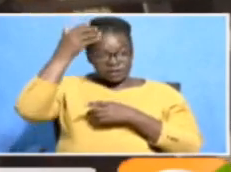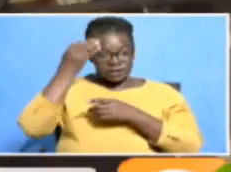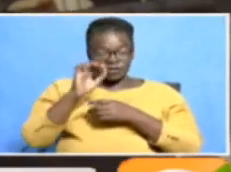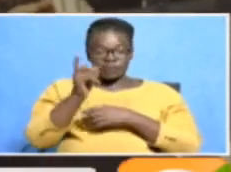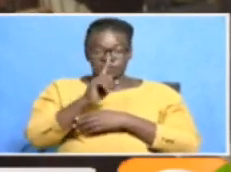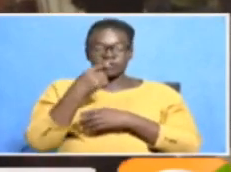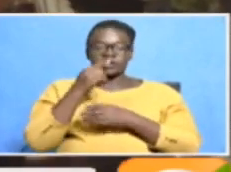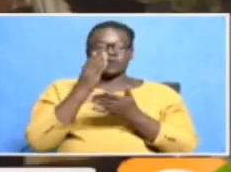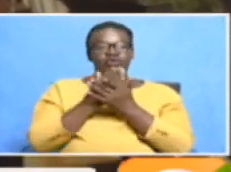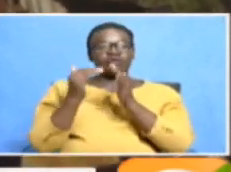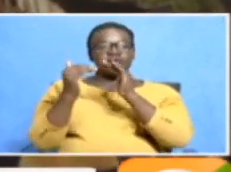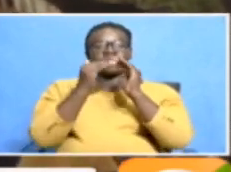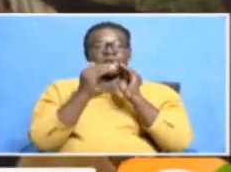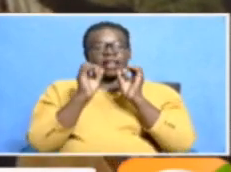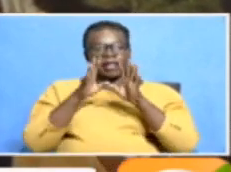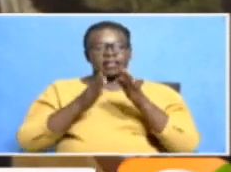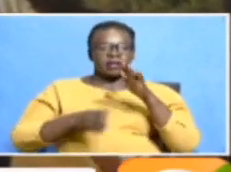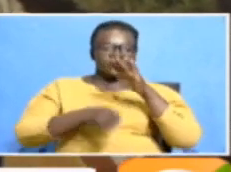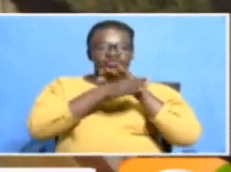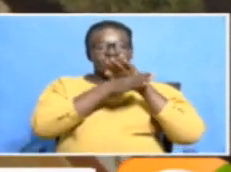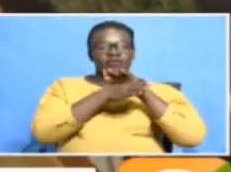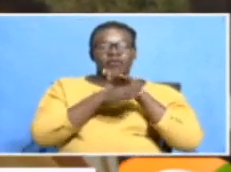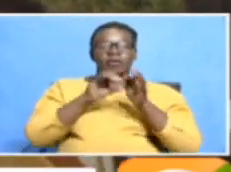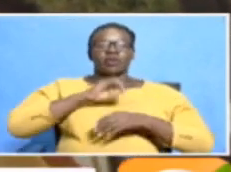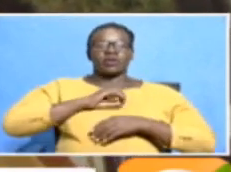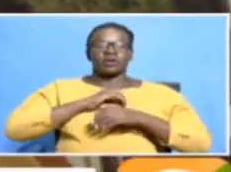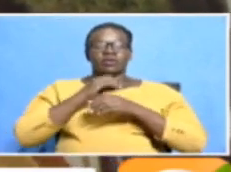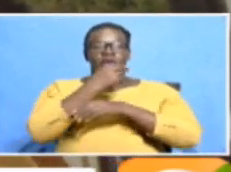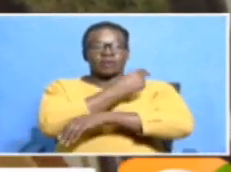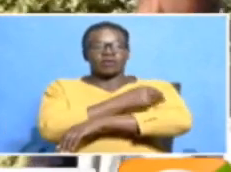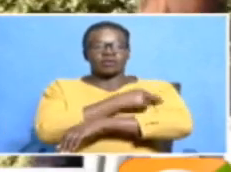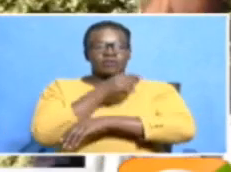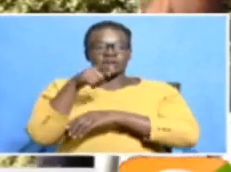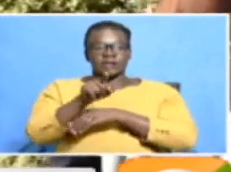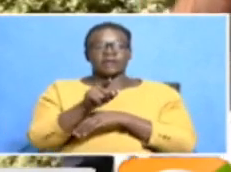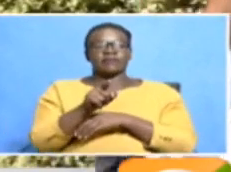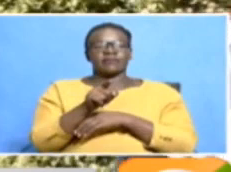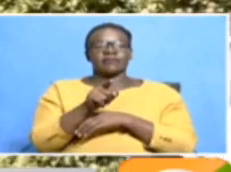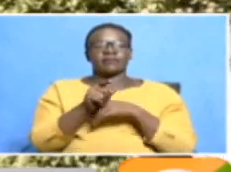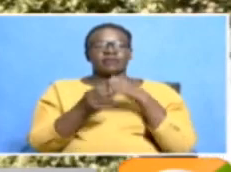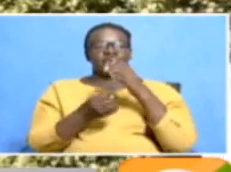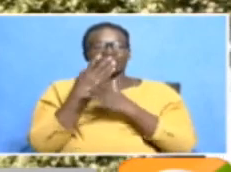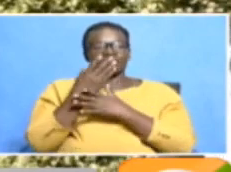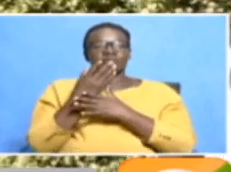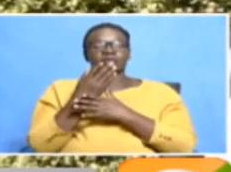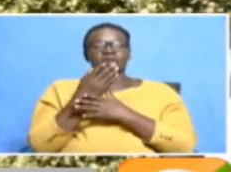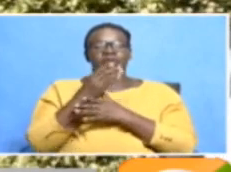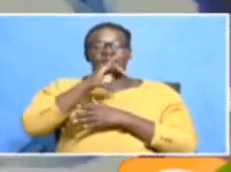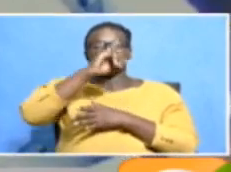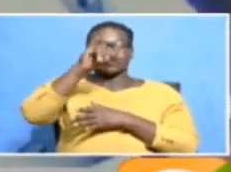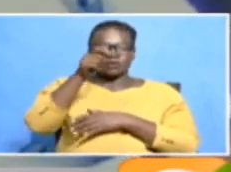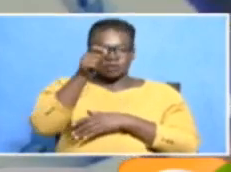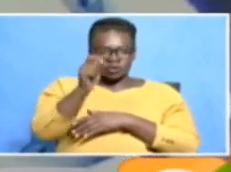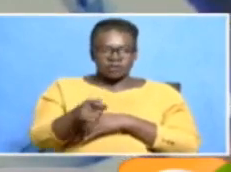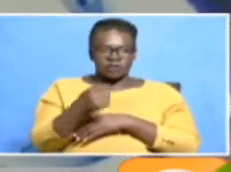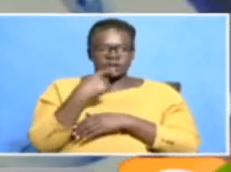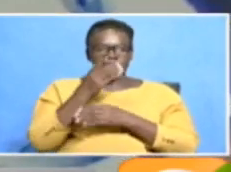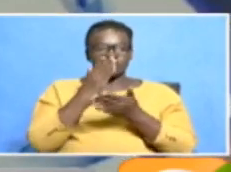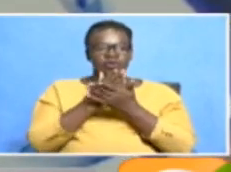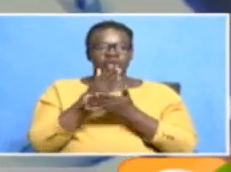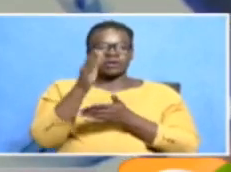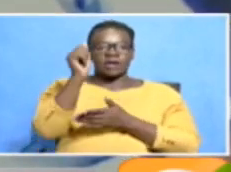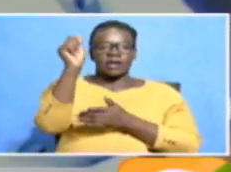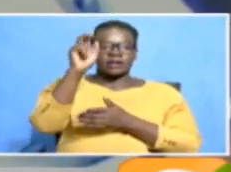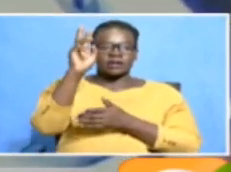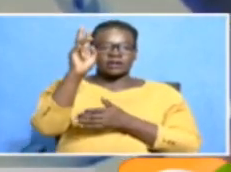been unfairly edged out of the ownership of the facility they helped found. Justice Sila Munyao ruling that the Assumption Sisters